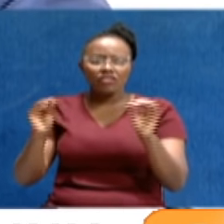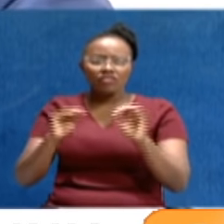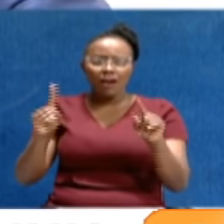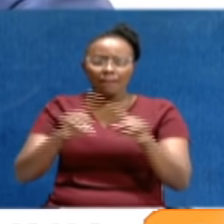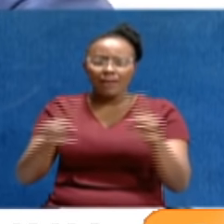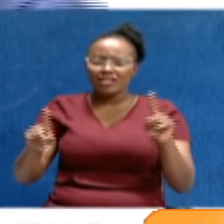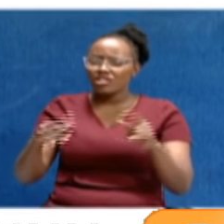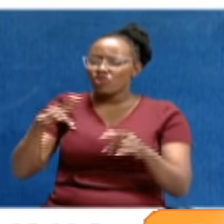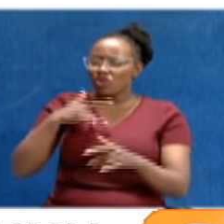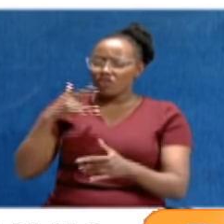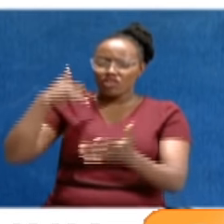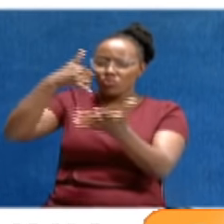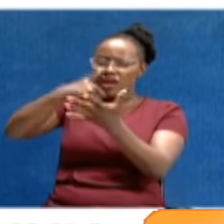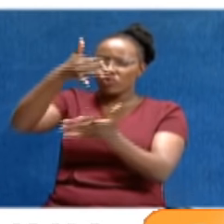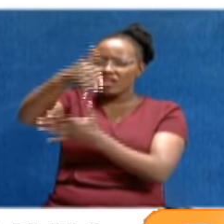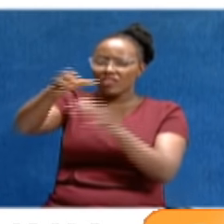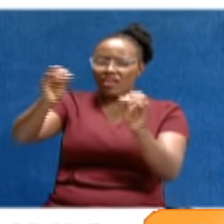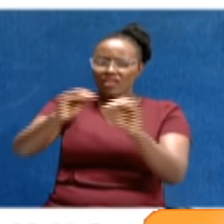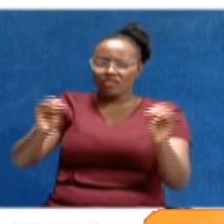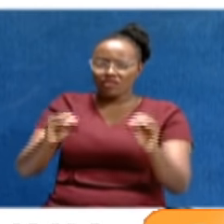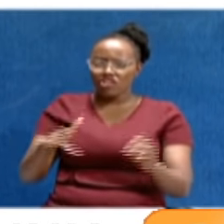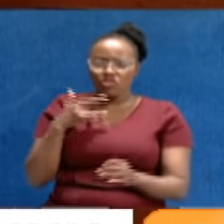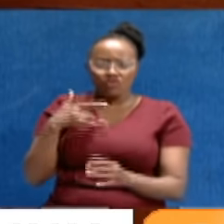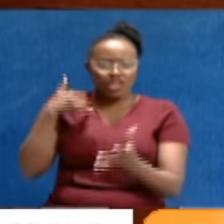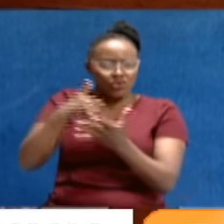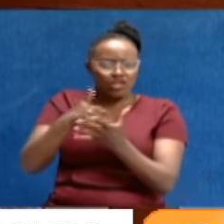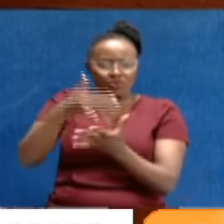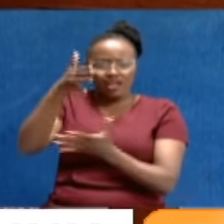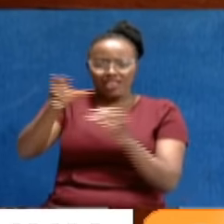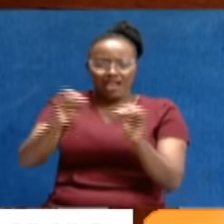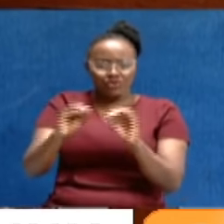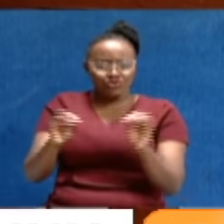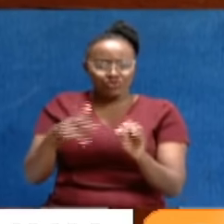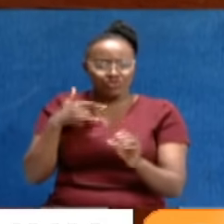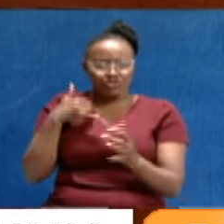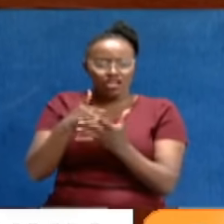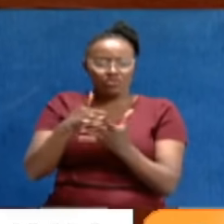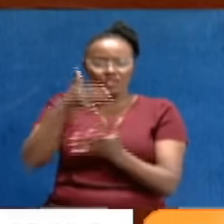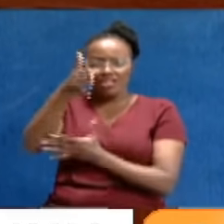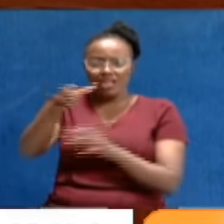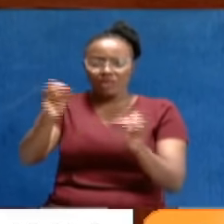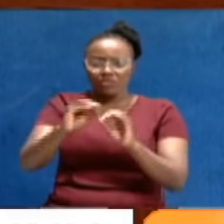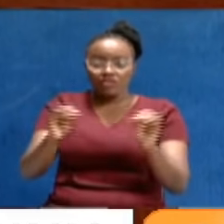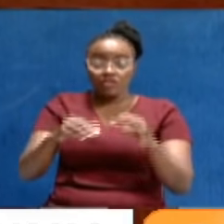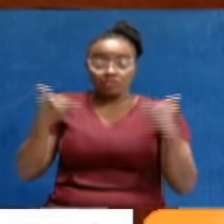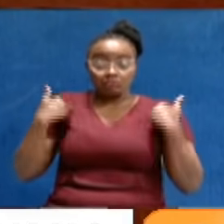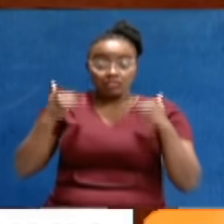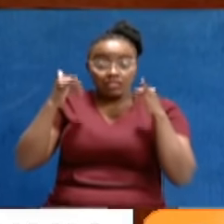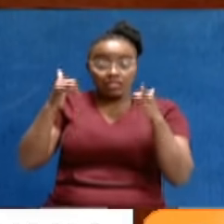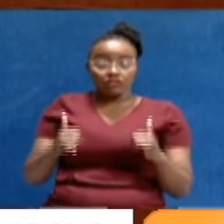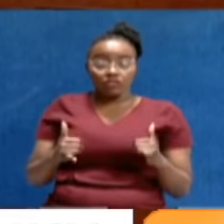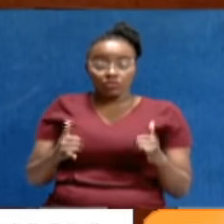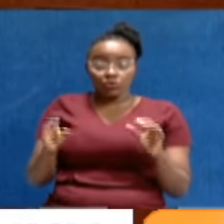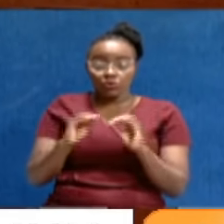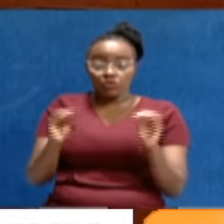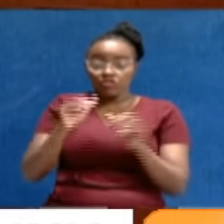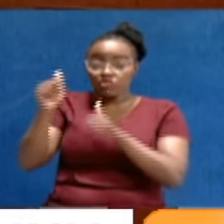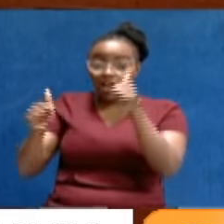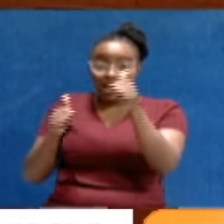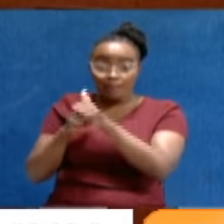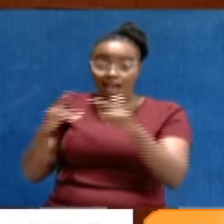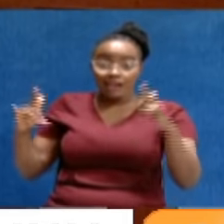just feel left out of the equation. That's what it is. You feel you're outside the tent. Not as an individual. You're my tent. You